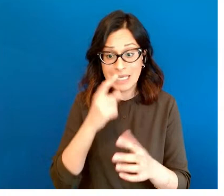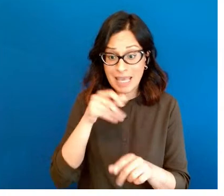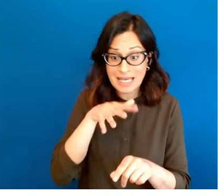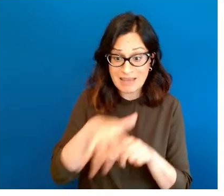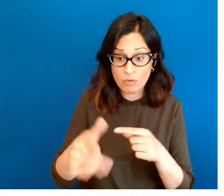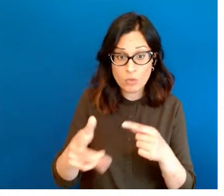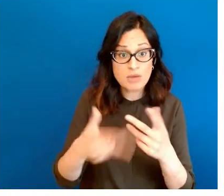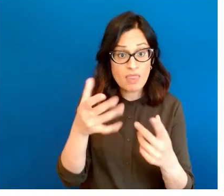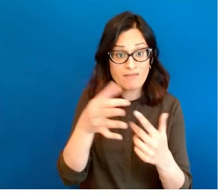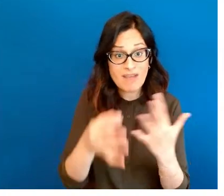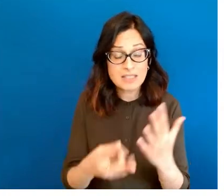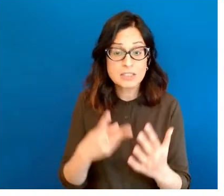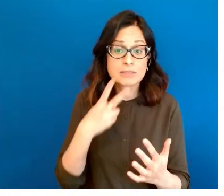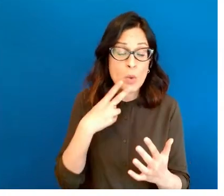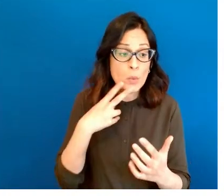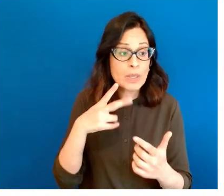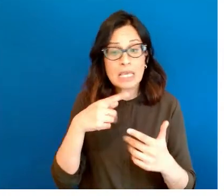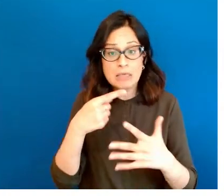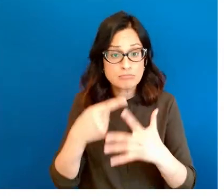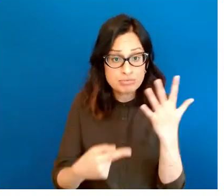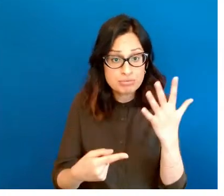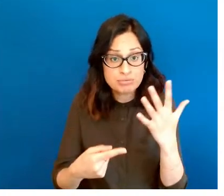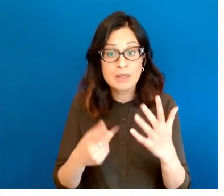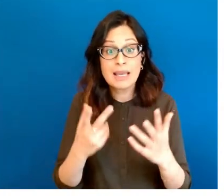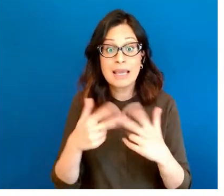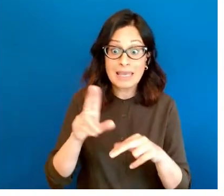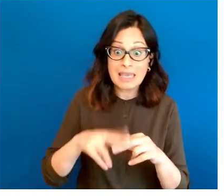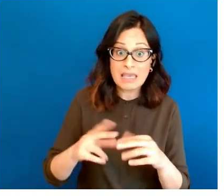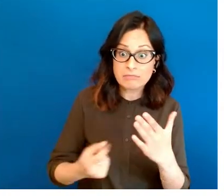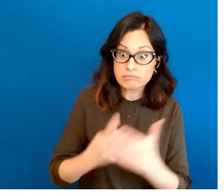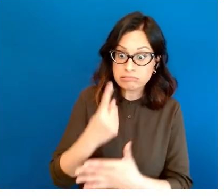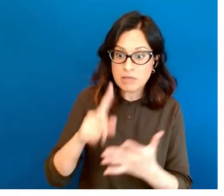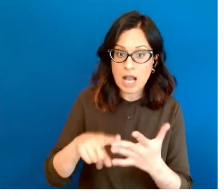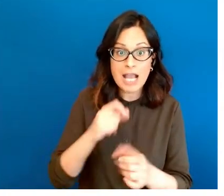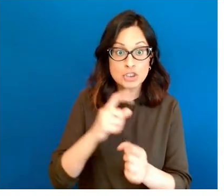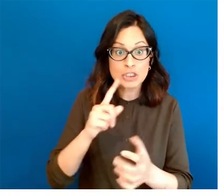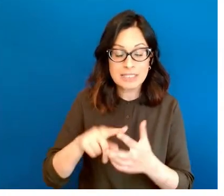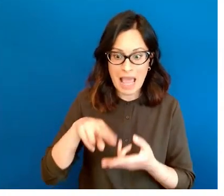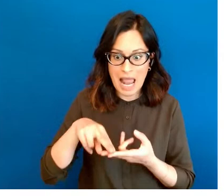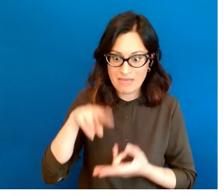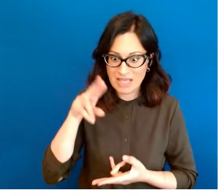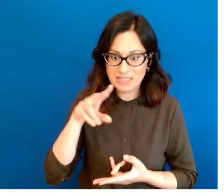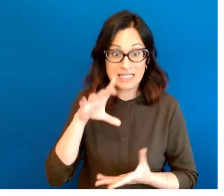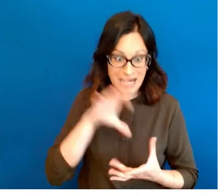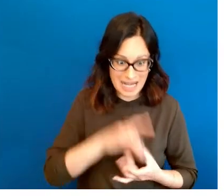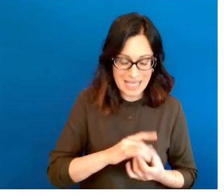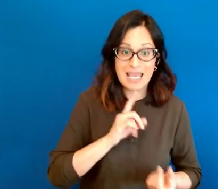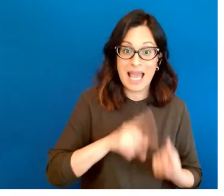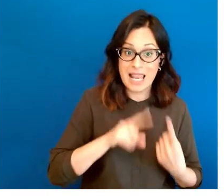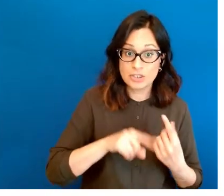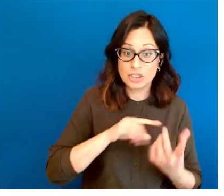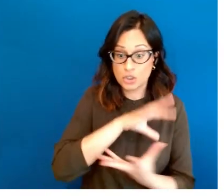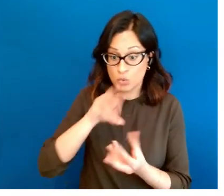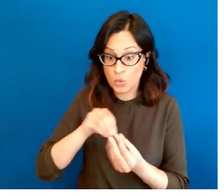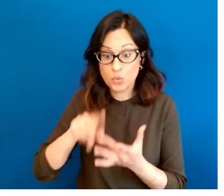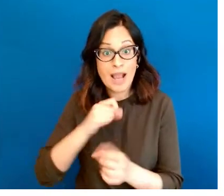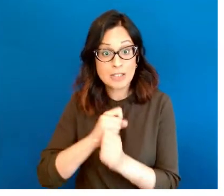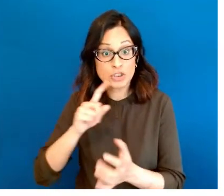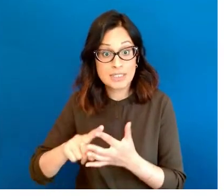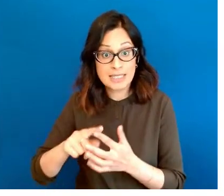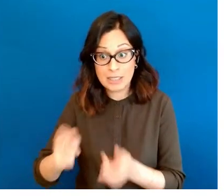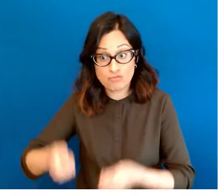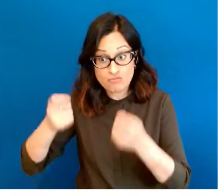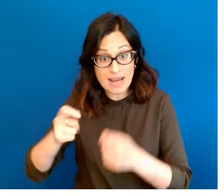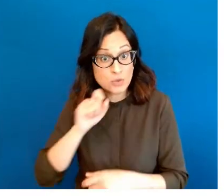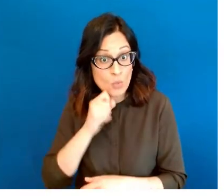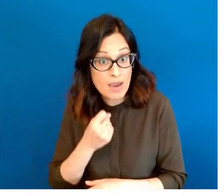as smoking, etc.? If the specific IgE is elevated due to an allergy, will the total IgE always be raised? Yeah, it's